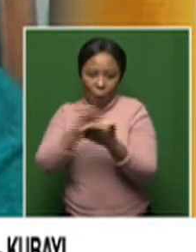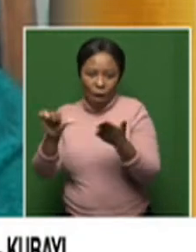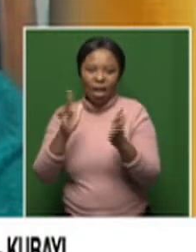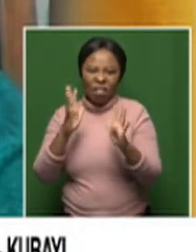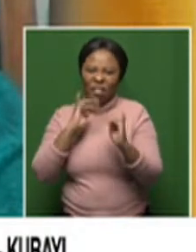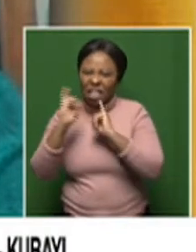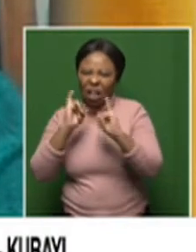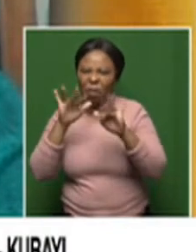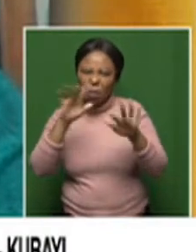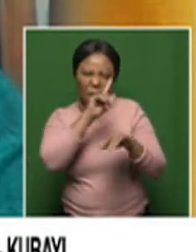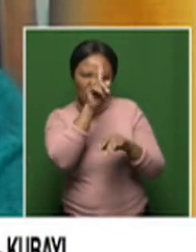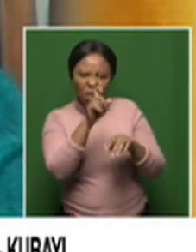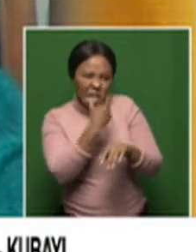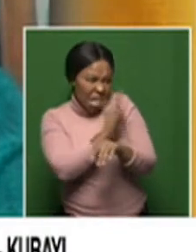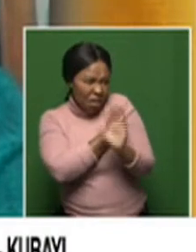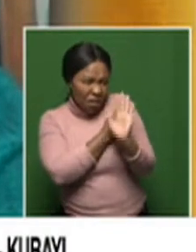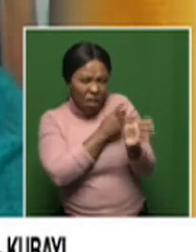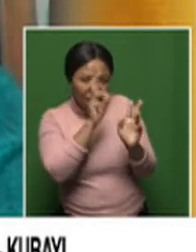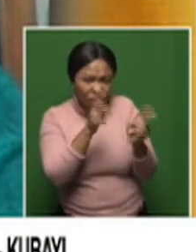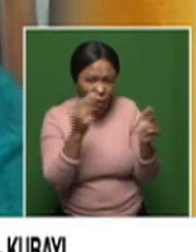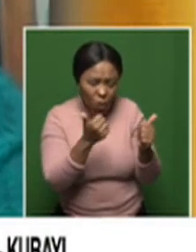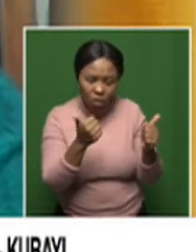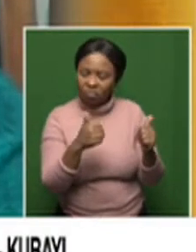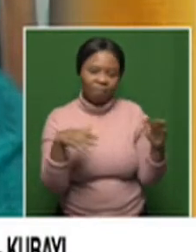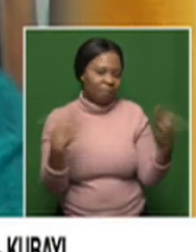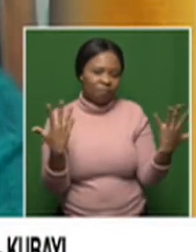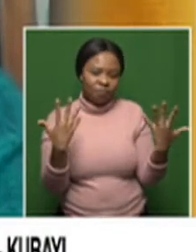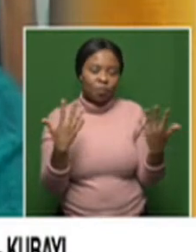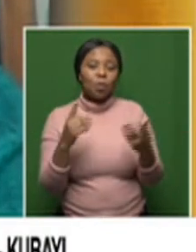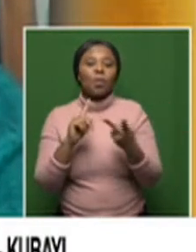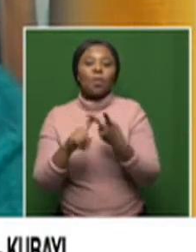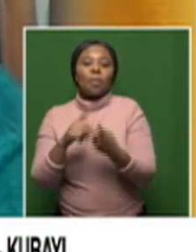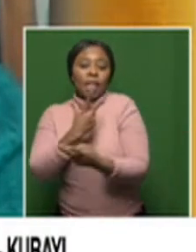interviews. There were a few vaccine-induced